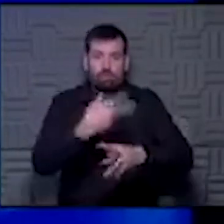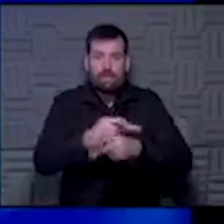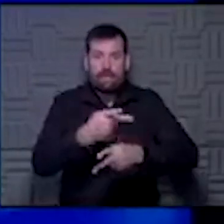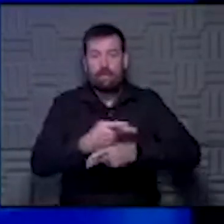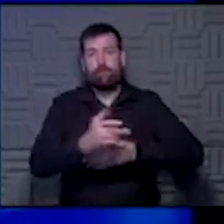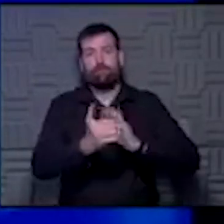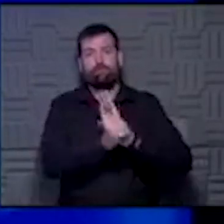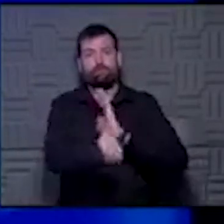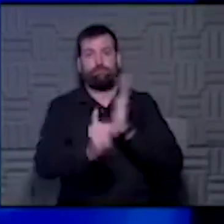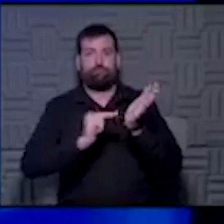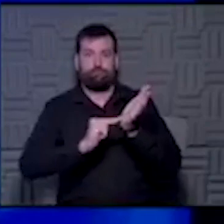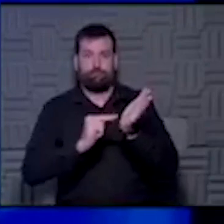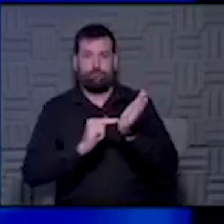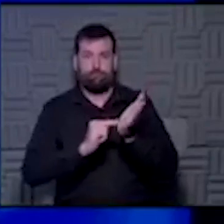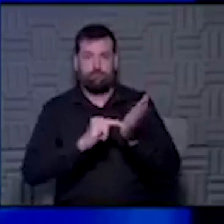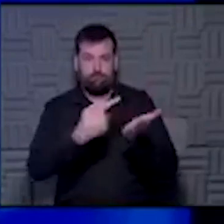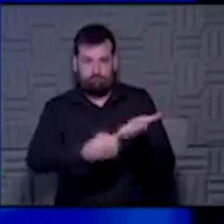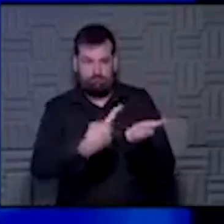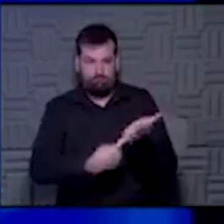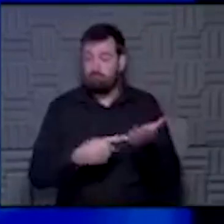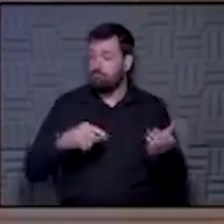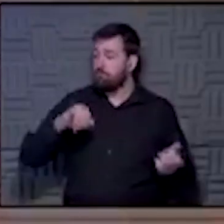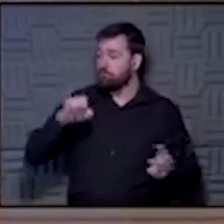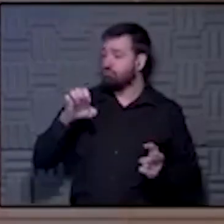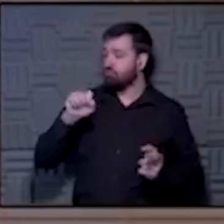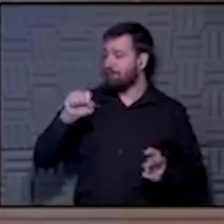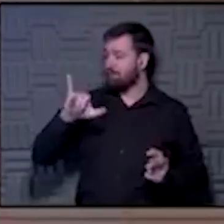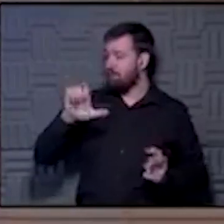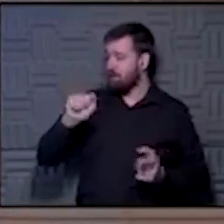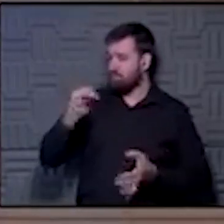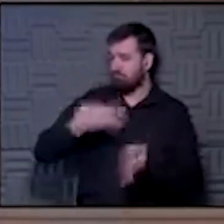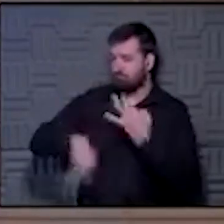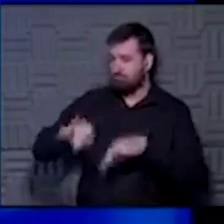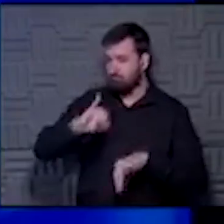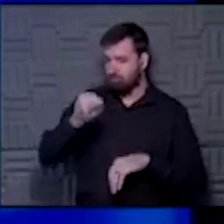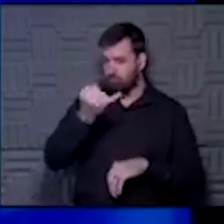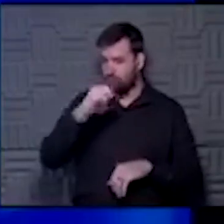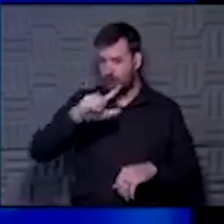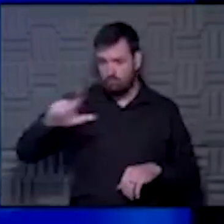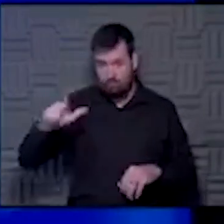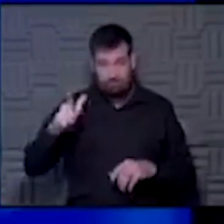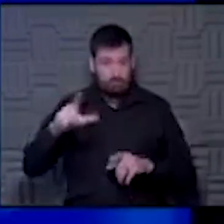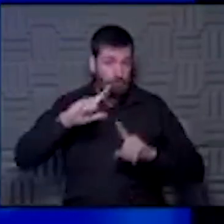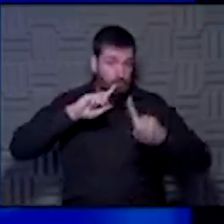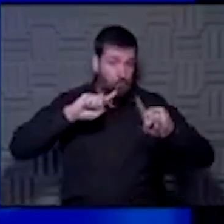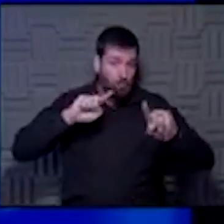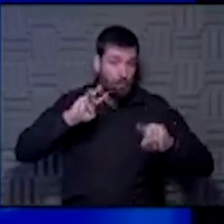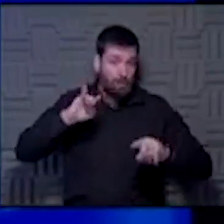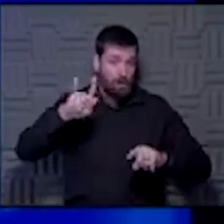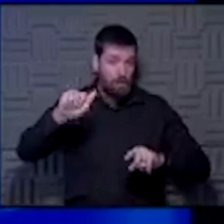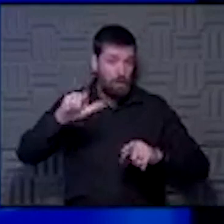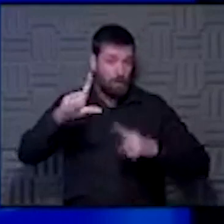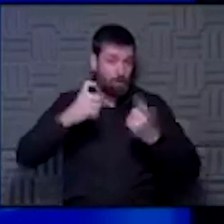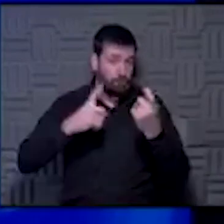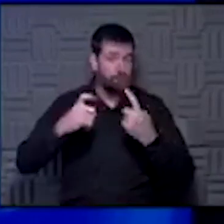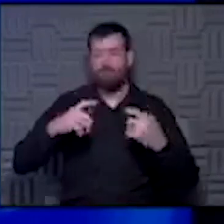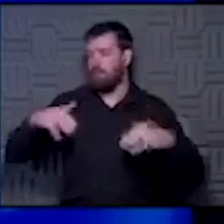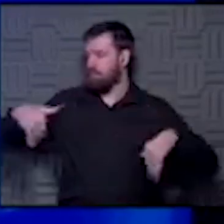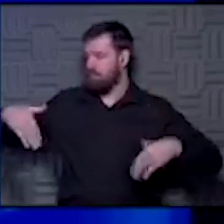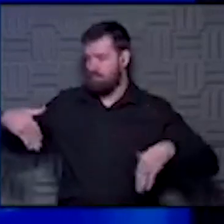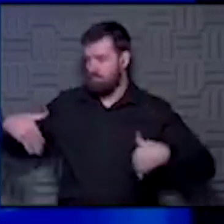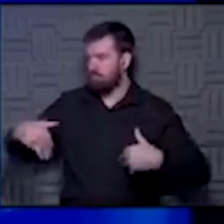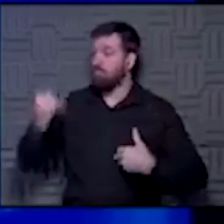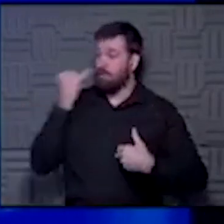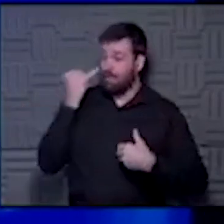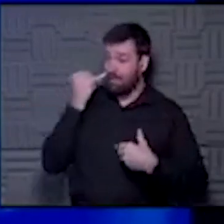facility discussion, Jessica's here for Jill today. Jess, any reporter questions out there? Hi, good morning. No, not yet. If we get in